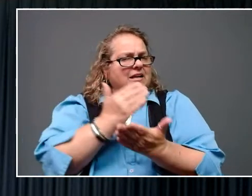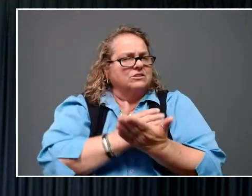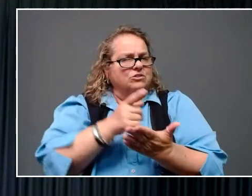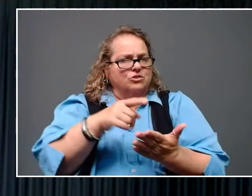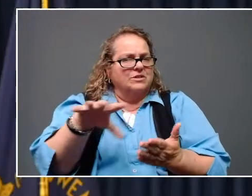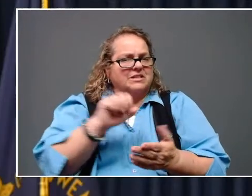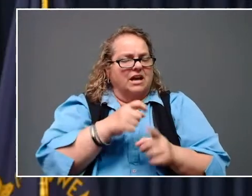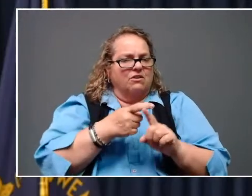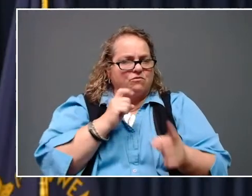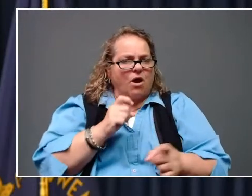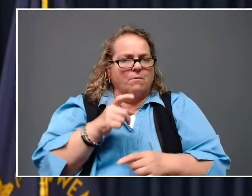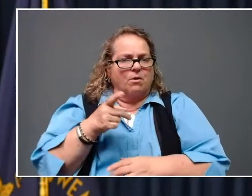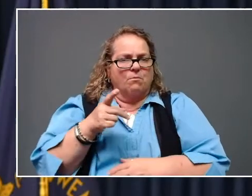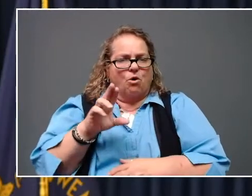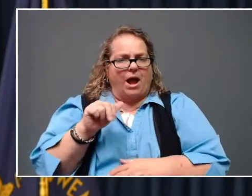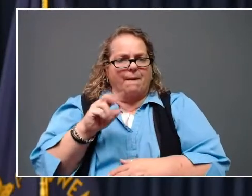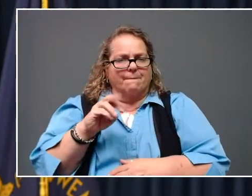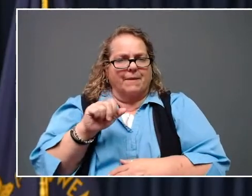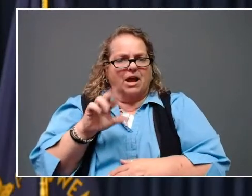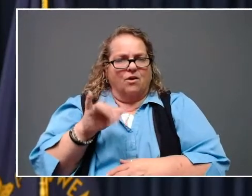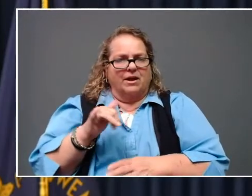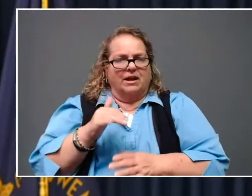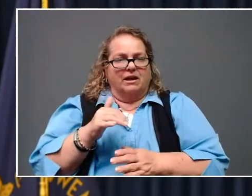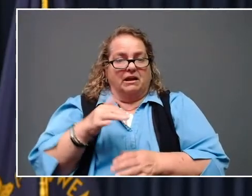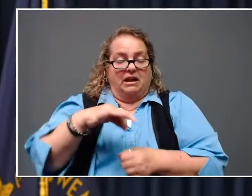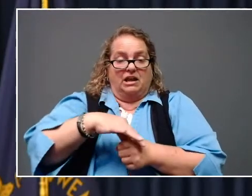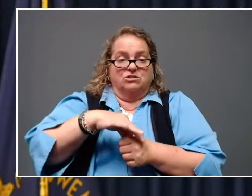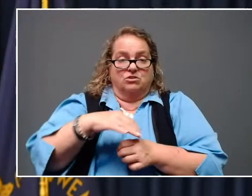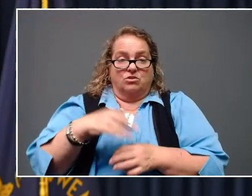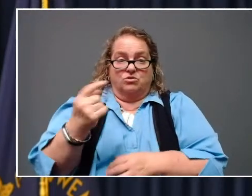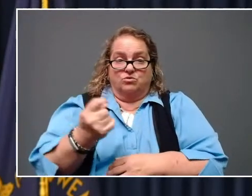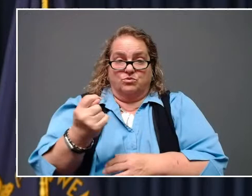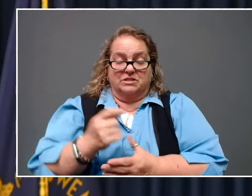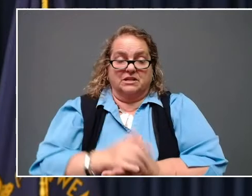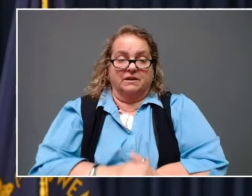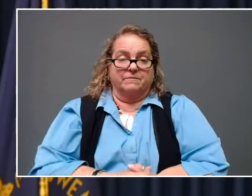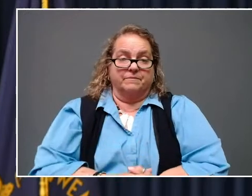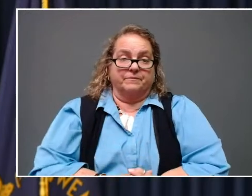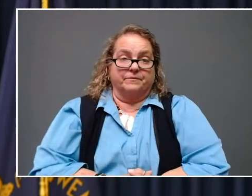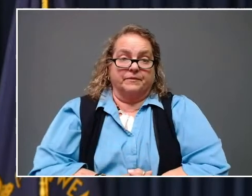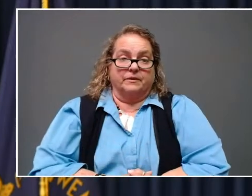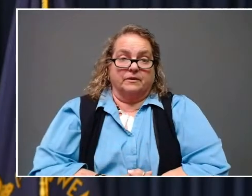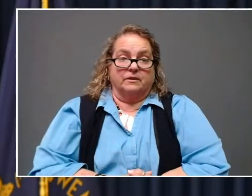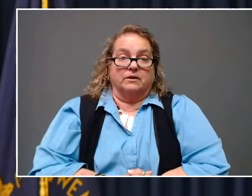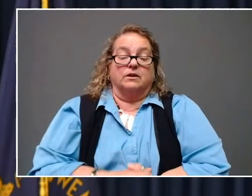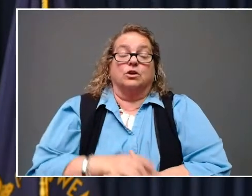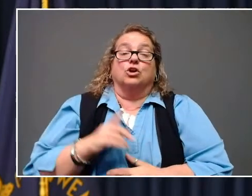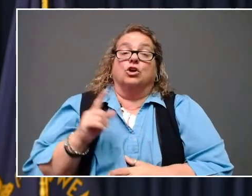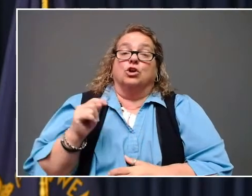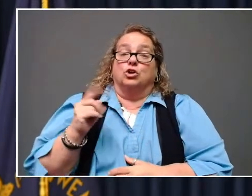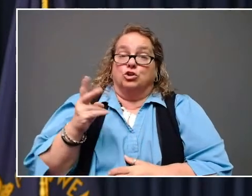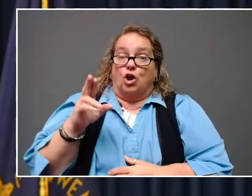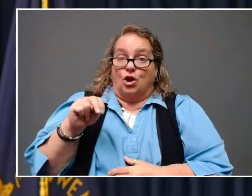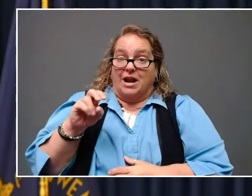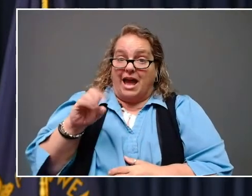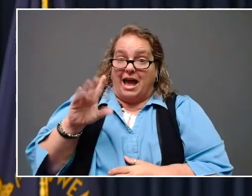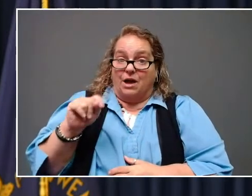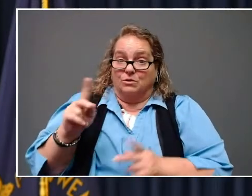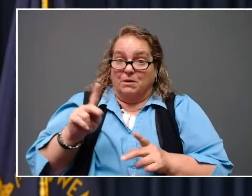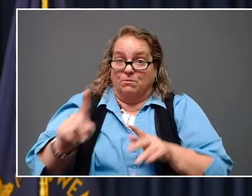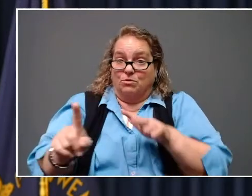on Tuesday? Well, first, turnout is critically important. It was very